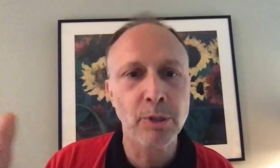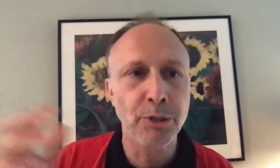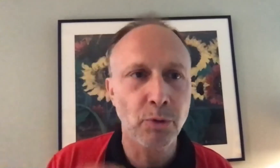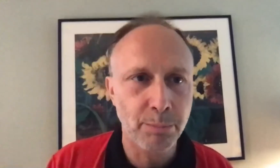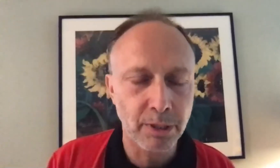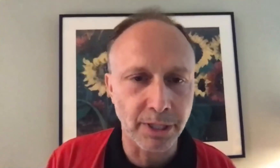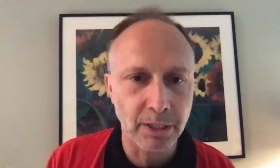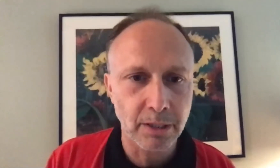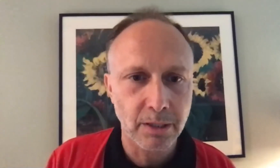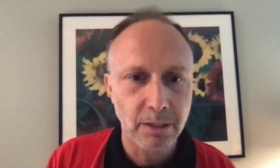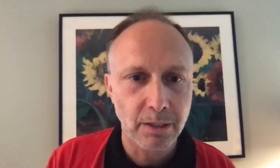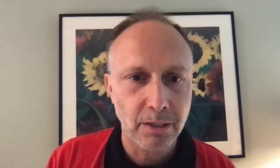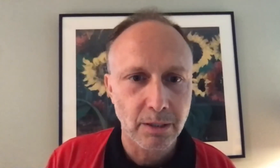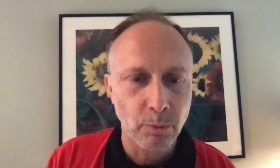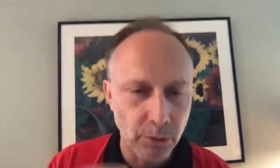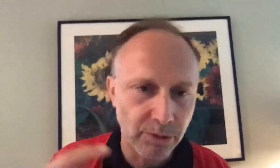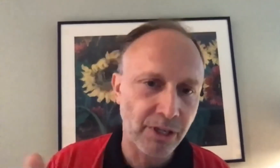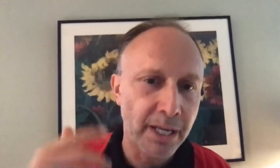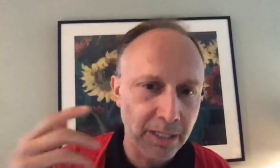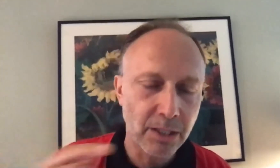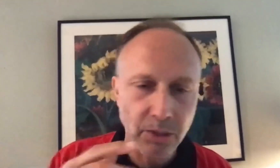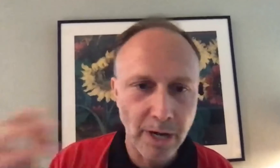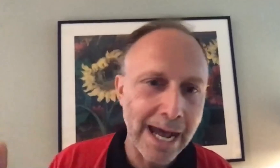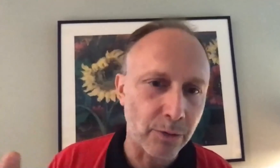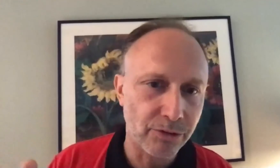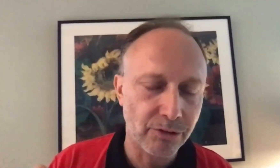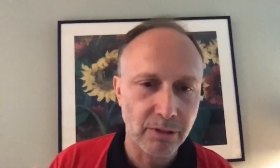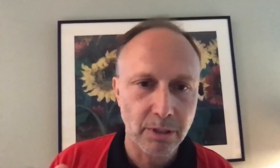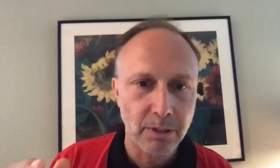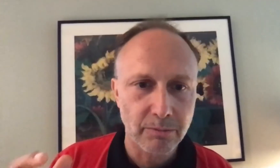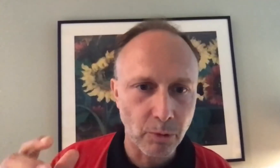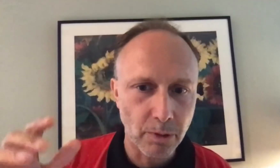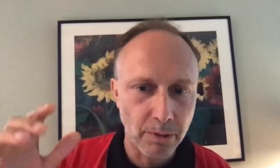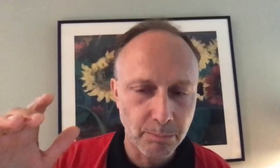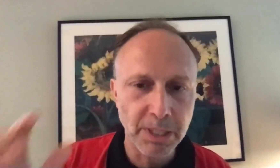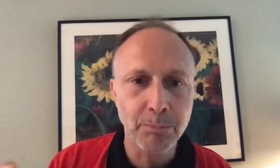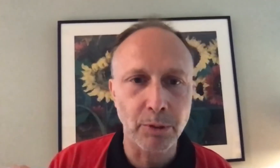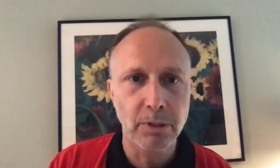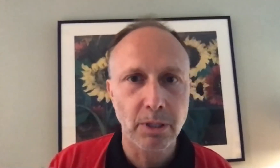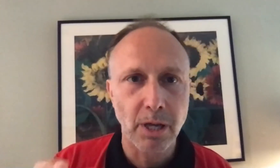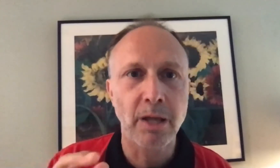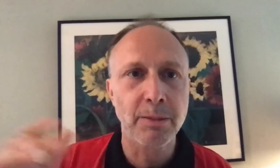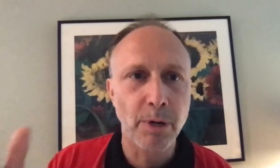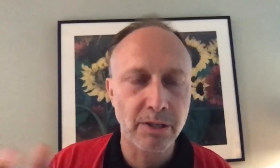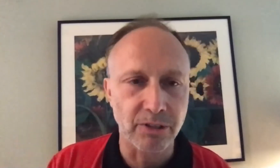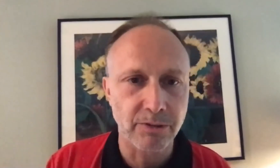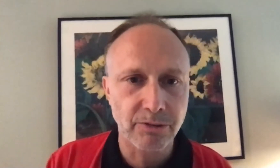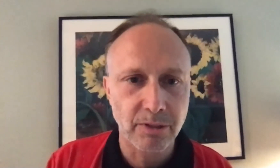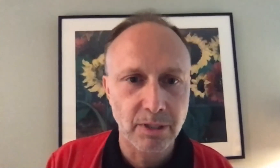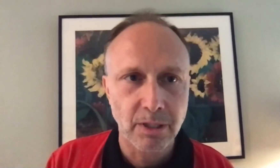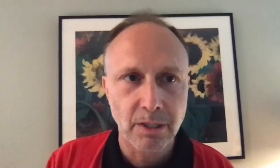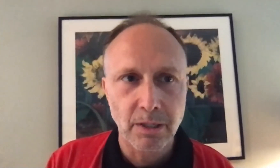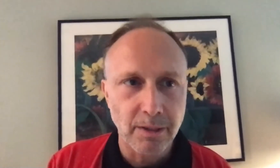This is the focus of the work that we do with Directorate of Special Needs